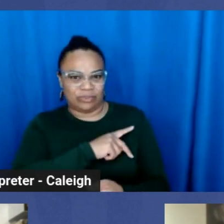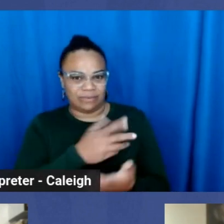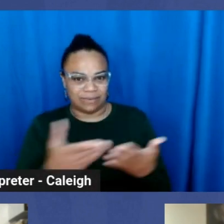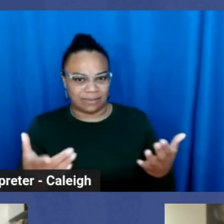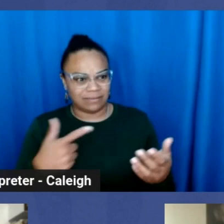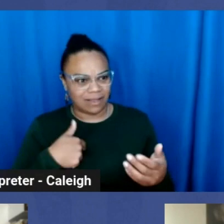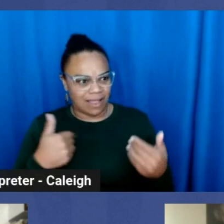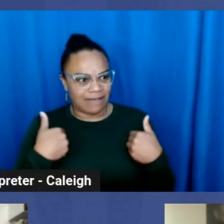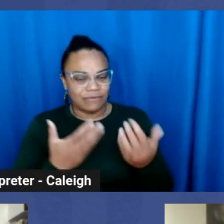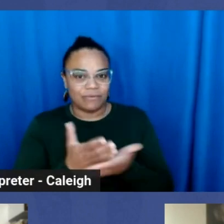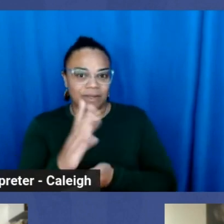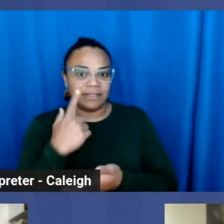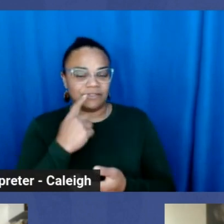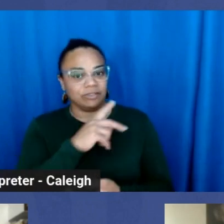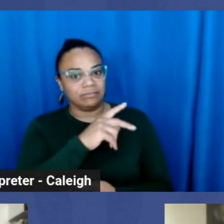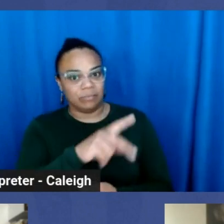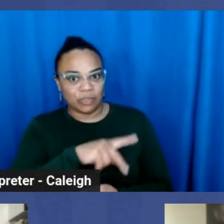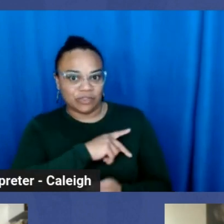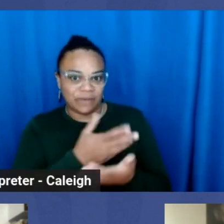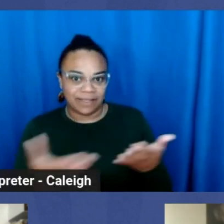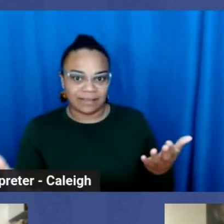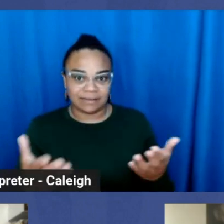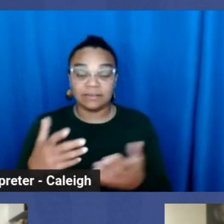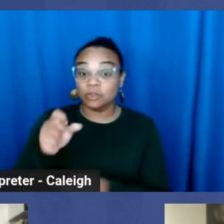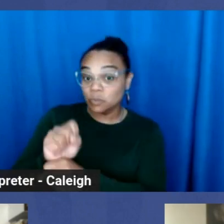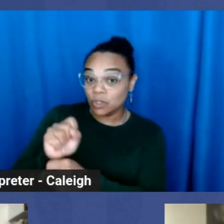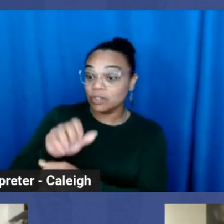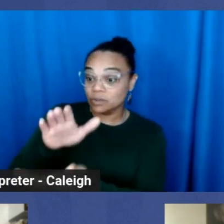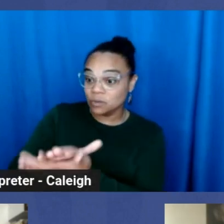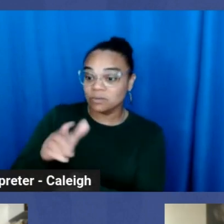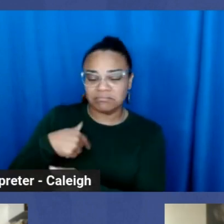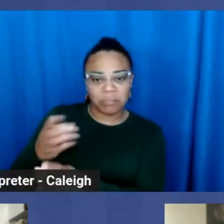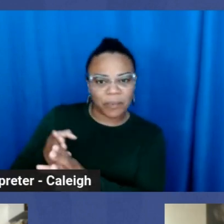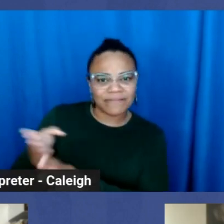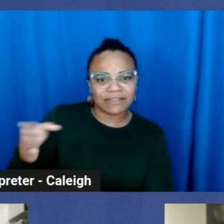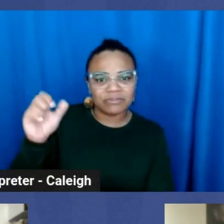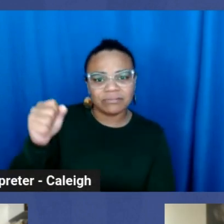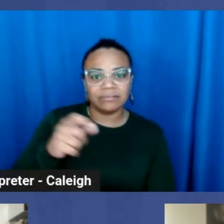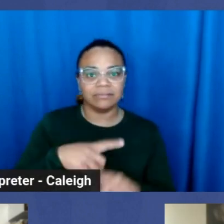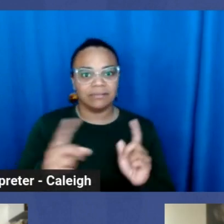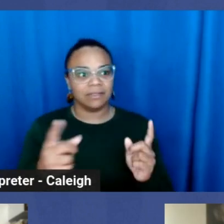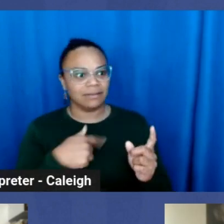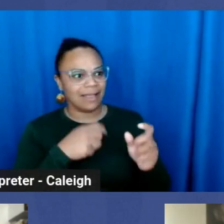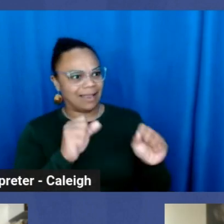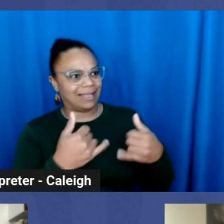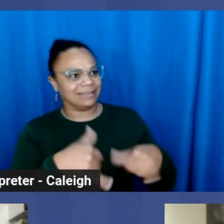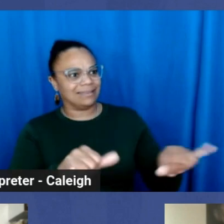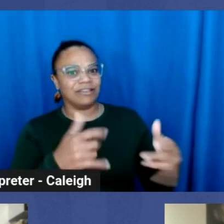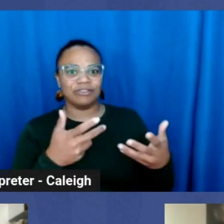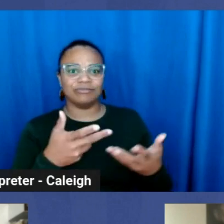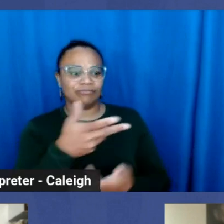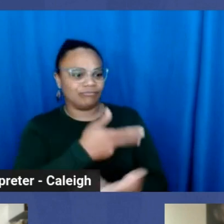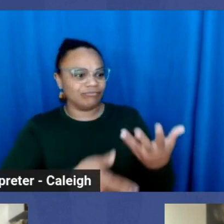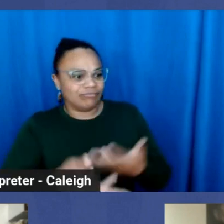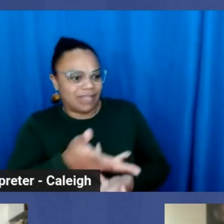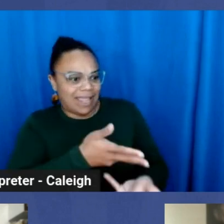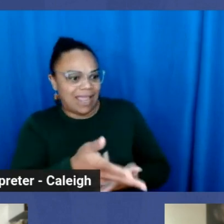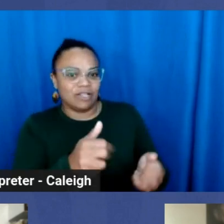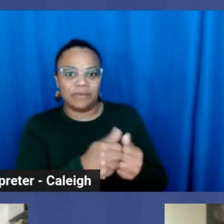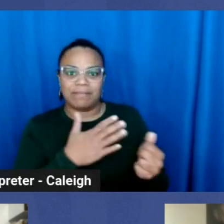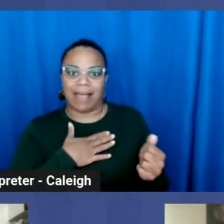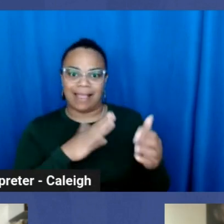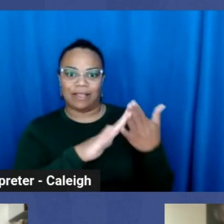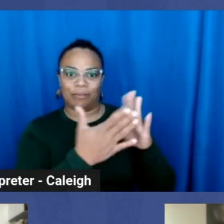I'm professional at work, at school, but I still want to be able to engage with my community outside of